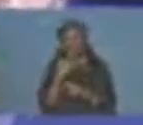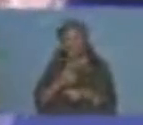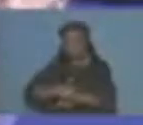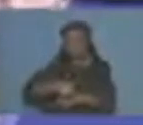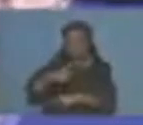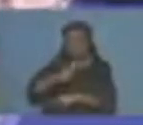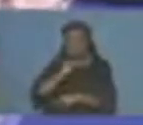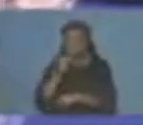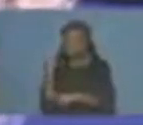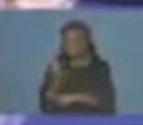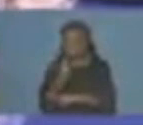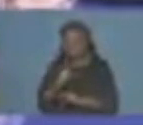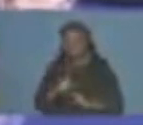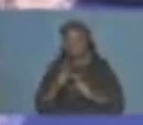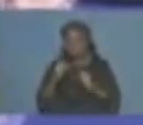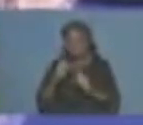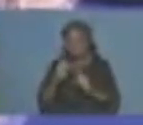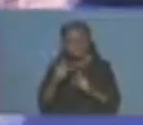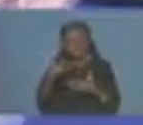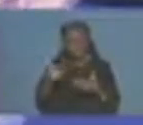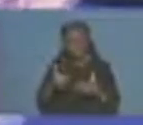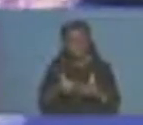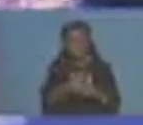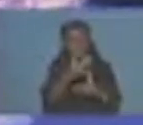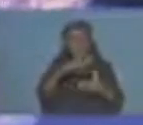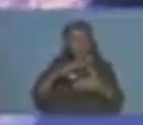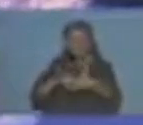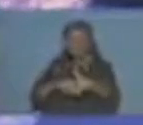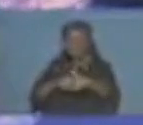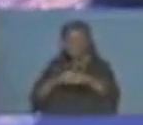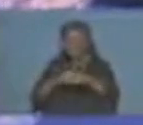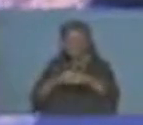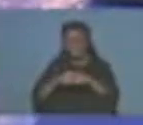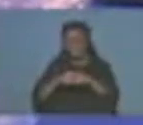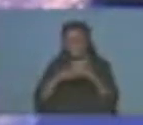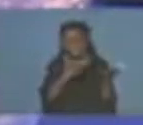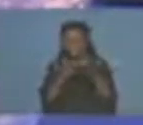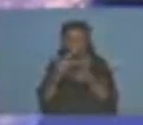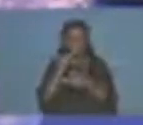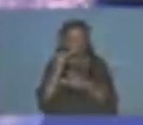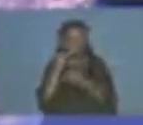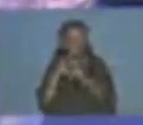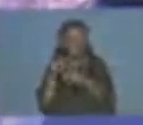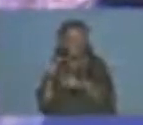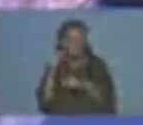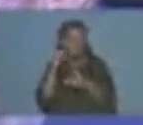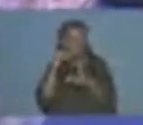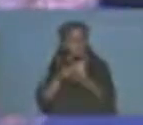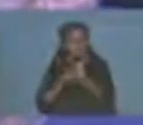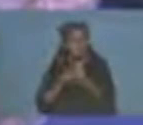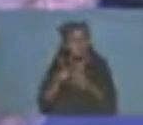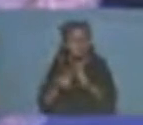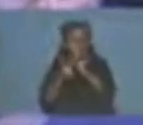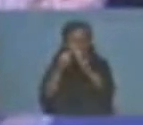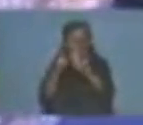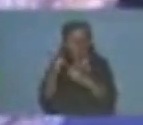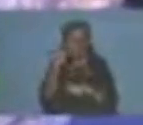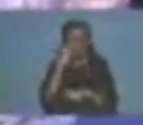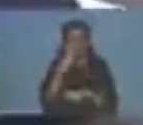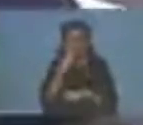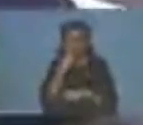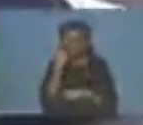dished out today, as a newlywed takes home for the love of his life a special dinner for two. His reaction, one made for